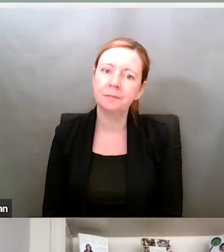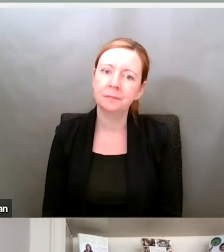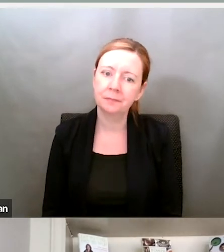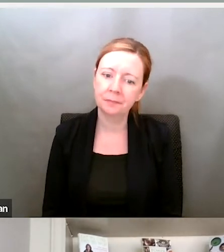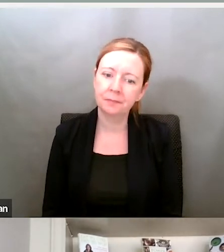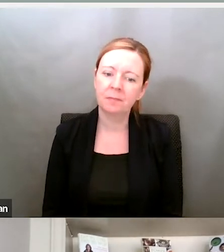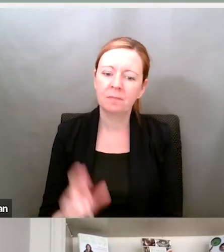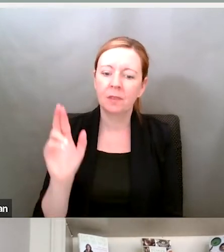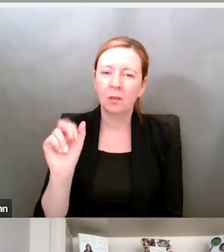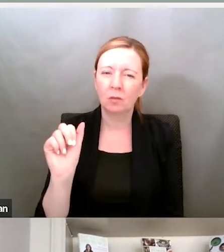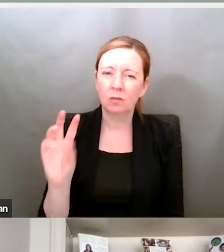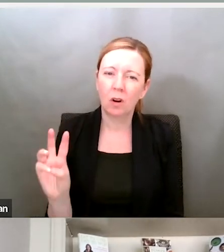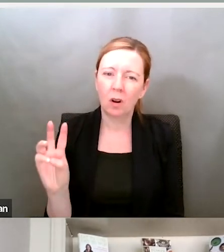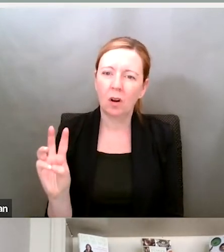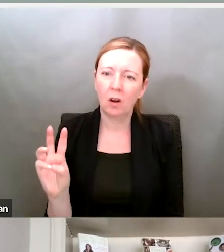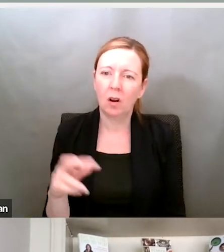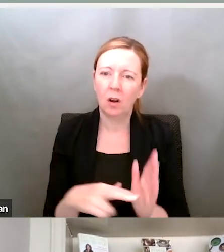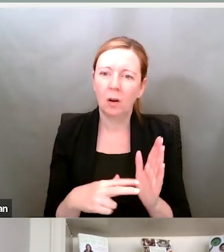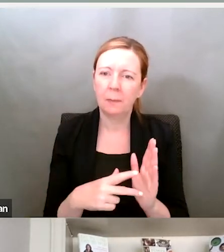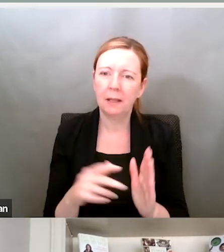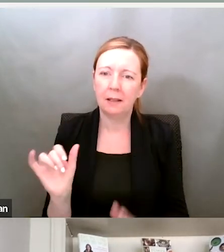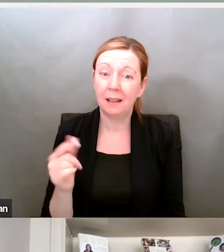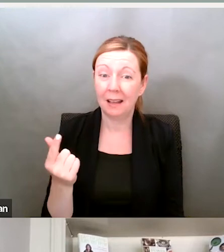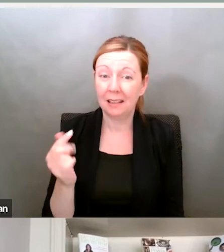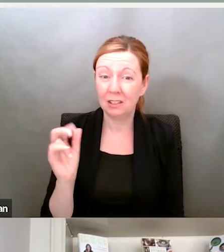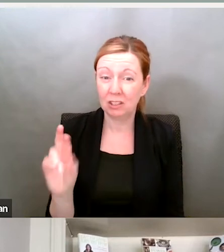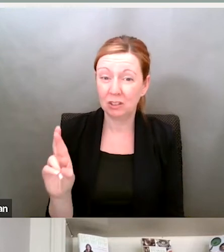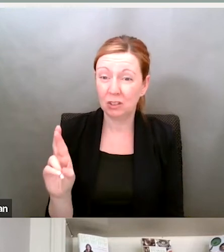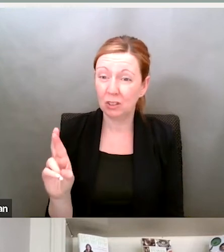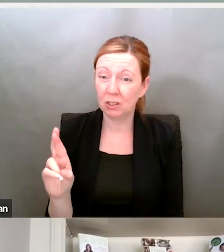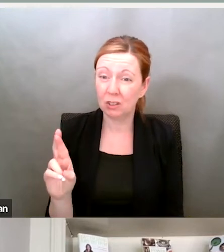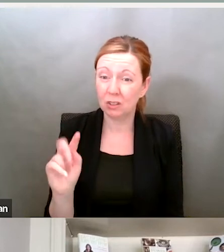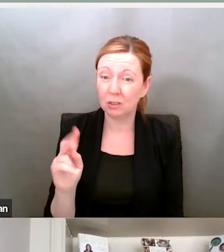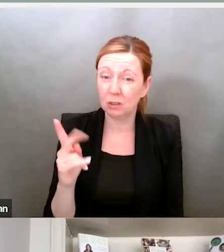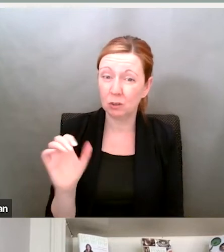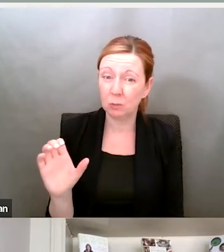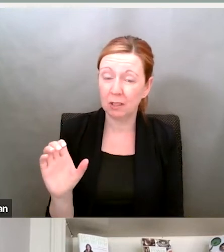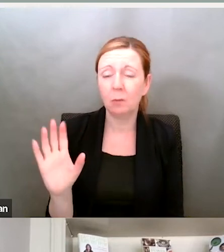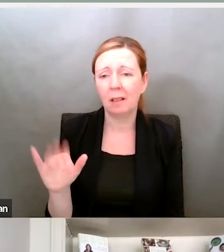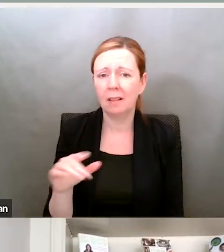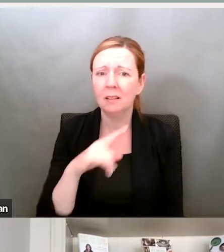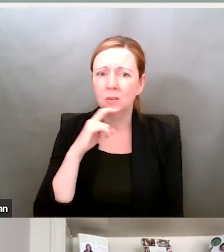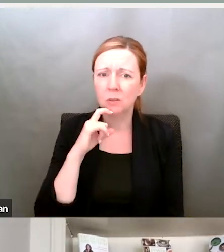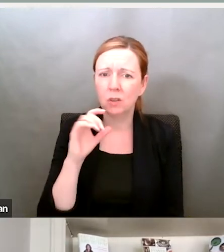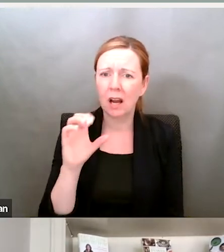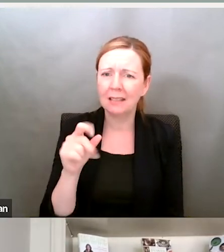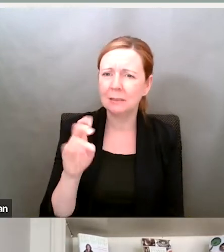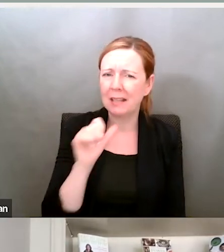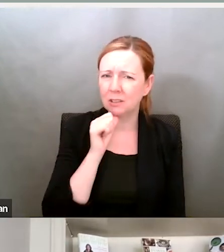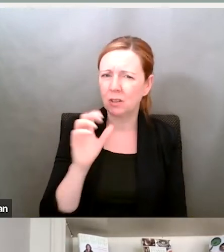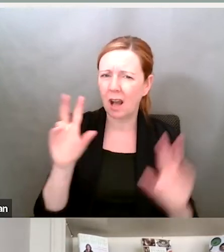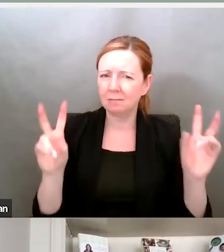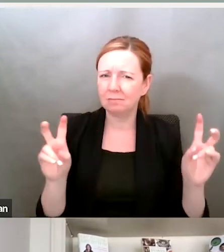So raw, probably, I mean, like ginger root, turmeric root, or the dry spices are not like raw,